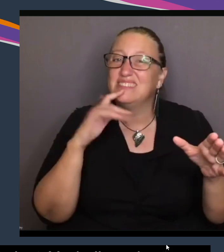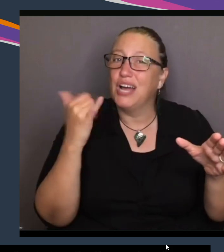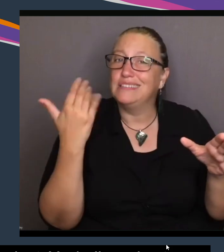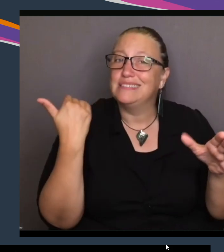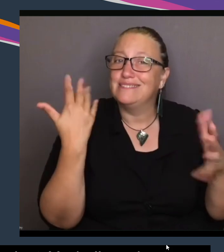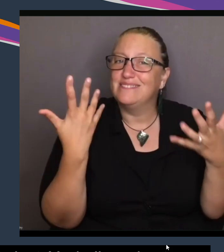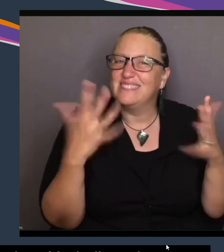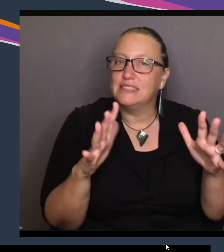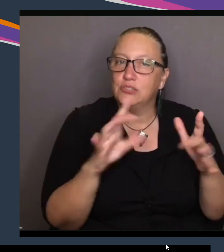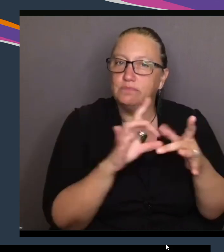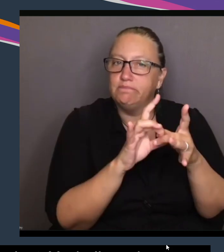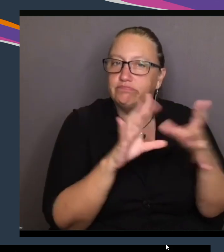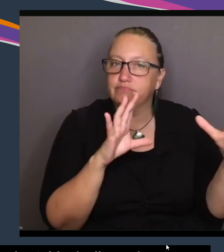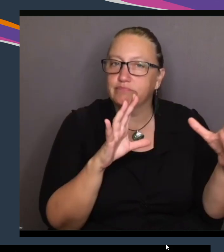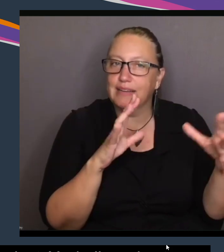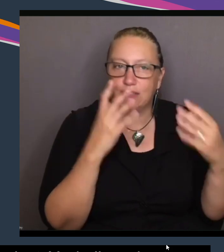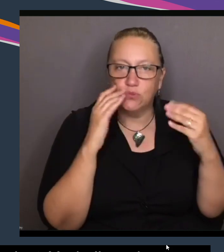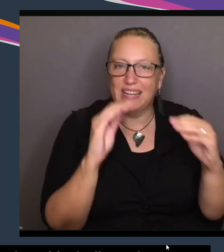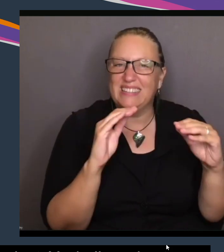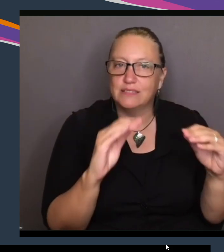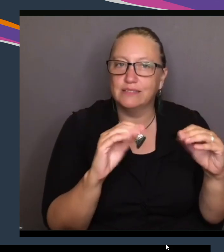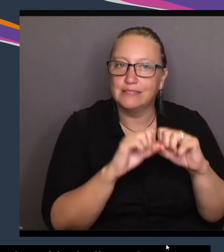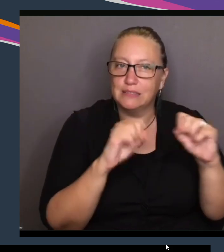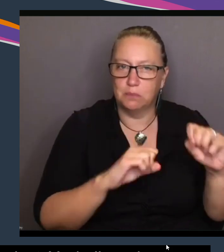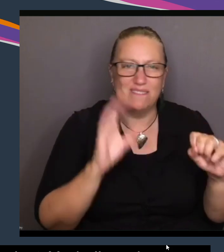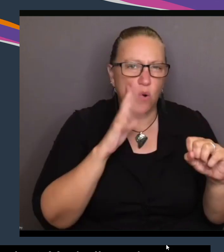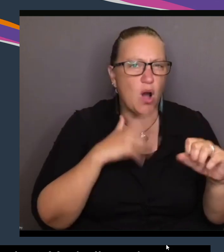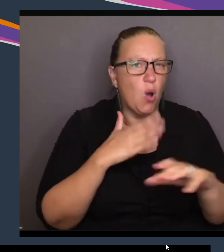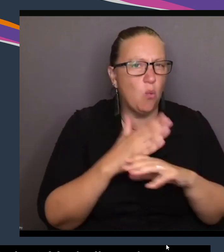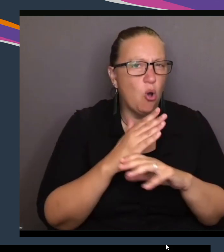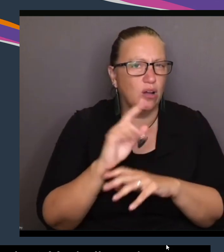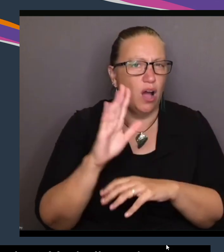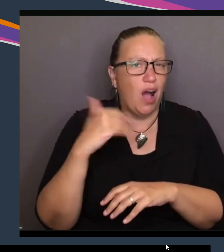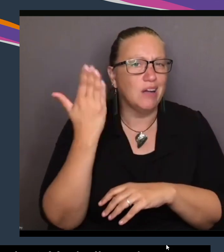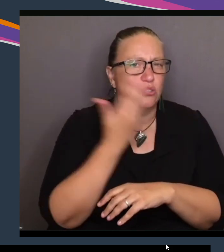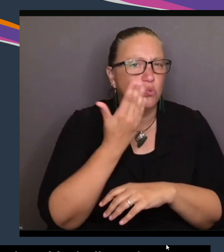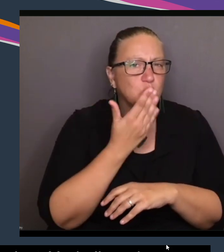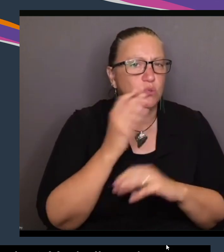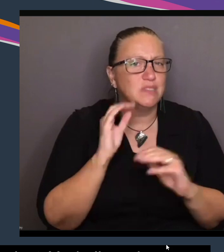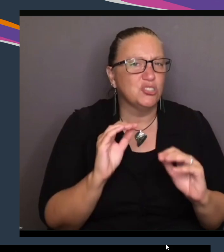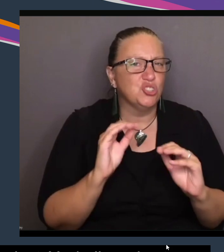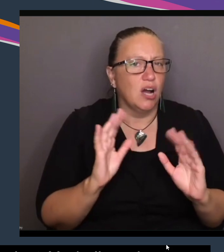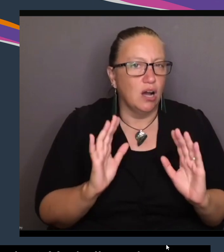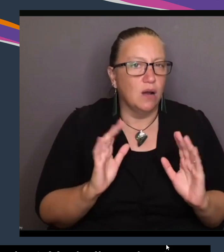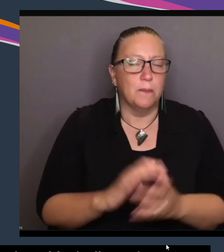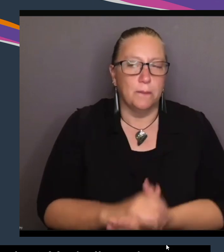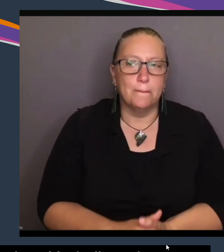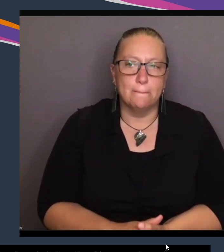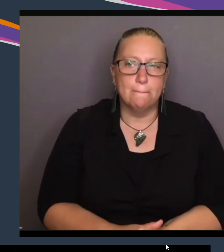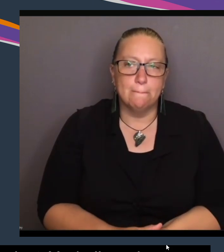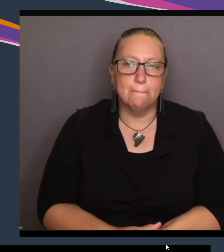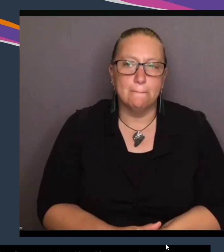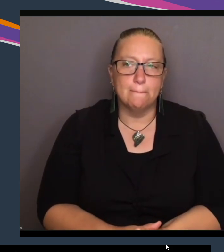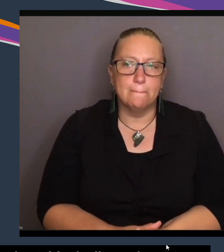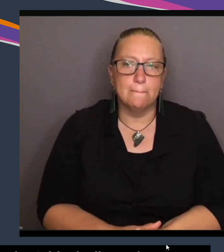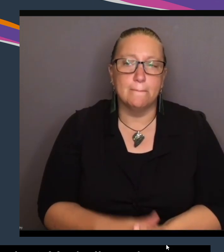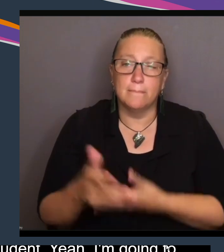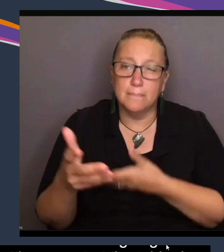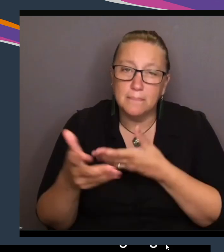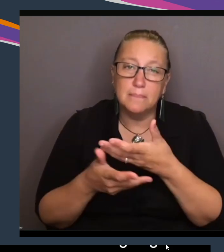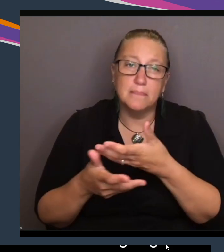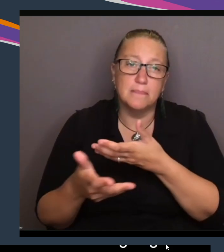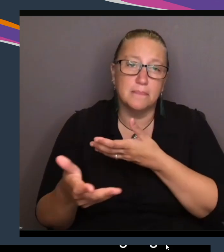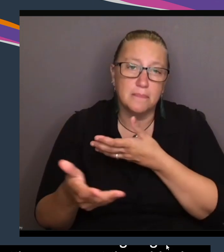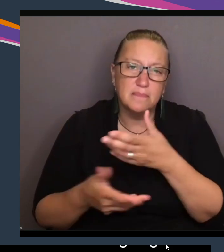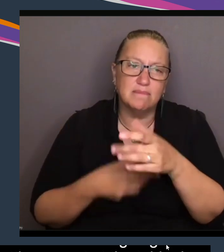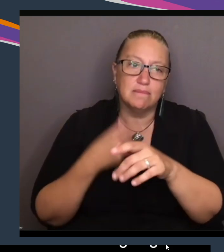a secondary school teacher, and I've had a lot of conversations and done